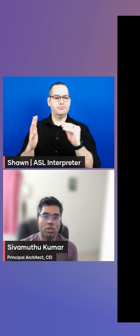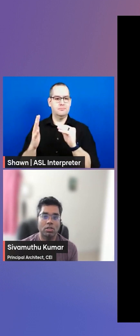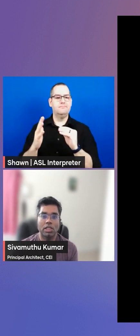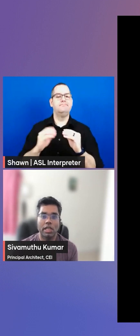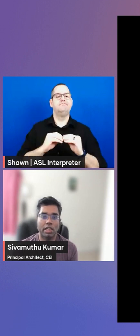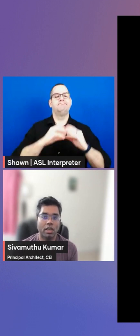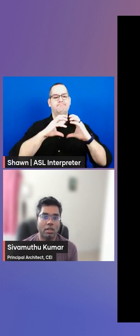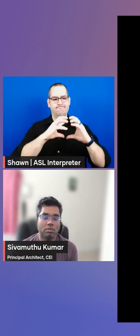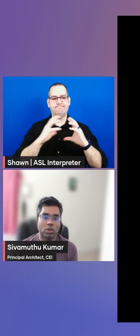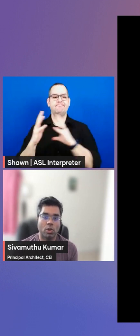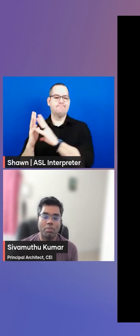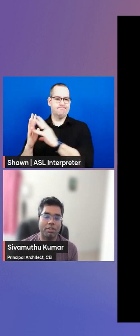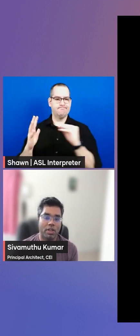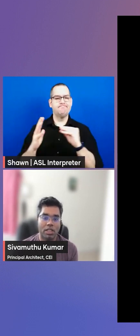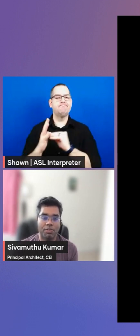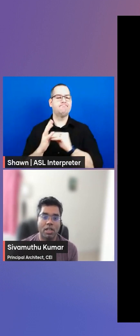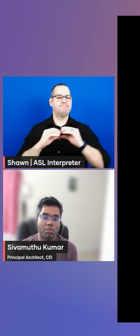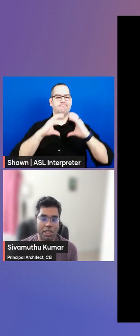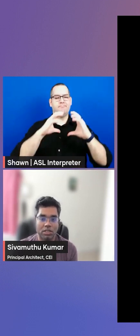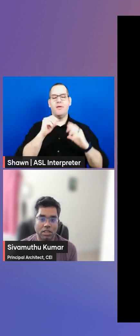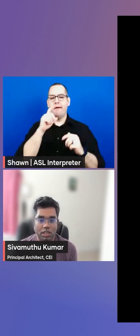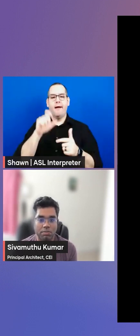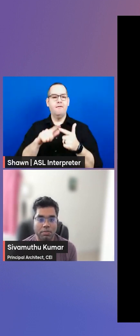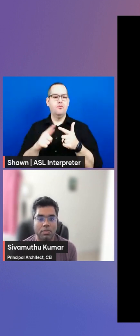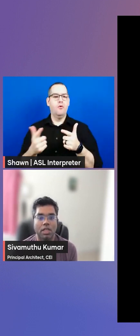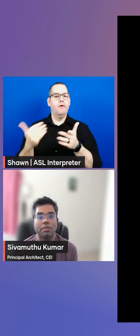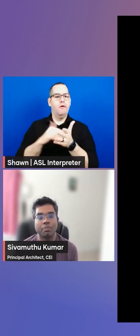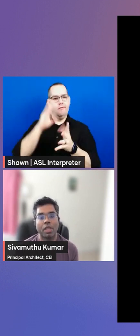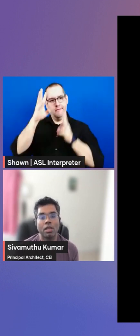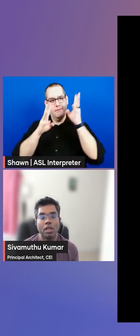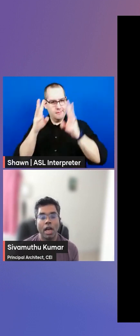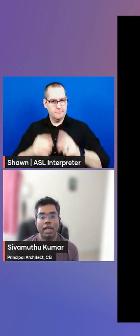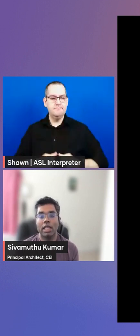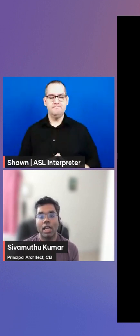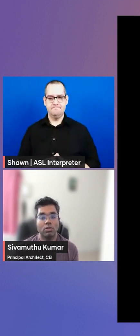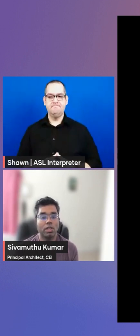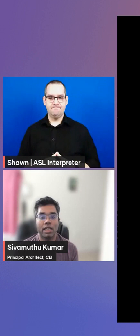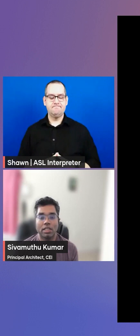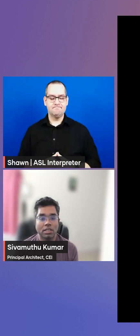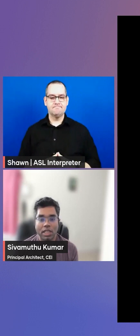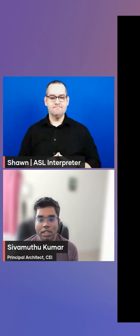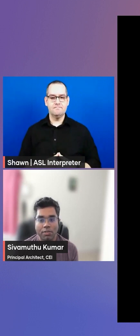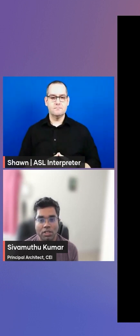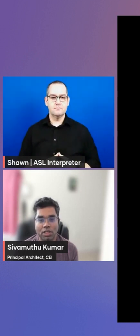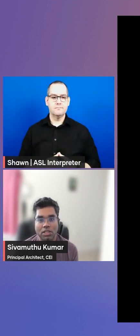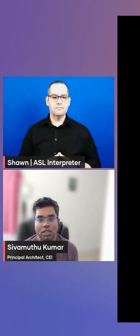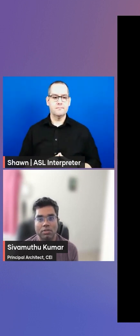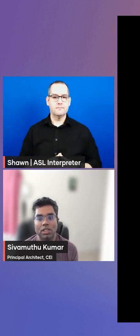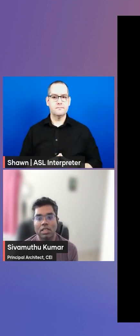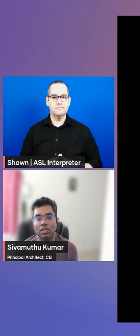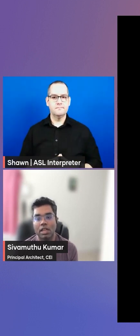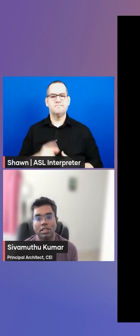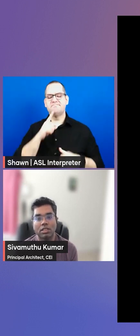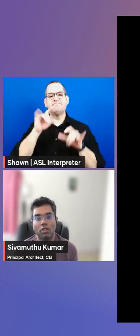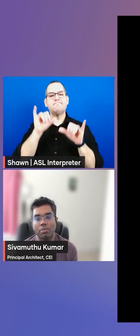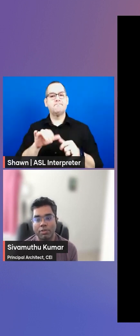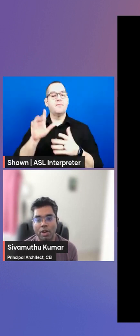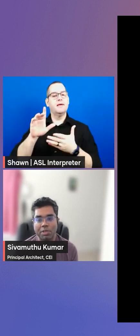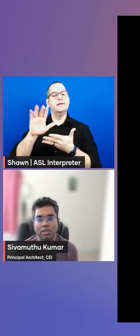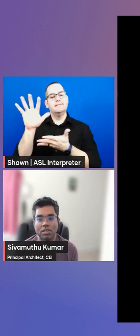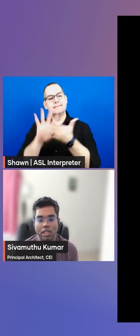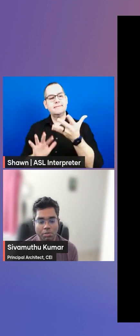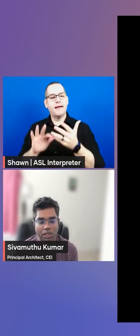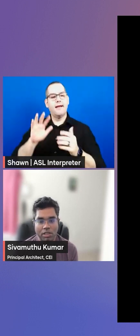infrastructure modules in like to apply for the different application team, right? And they have to like a design infrastructure with the consideration